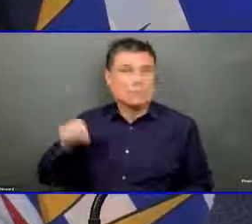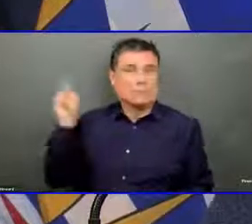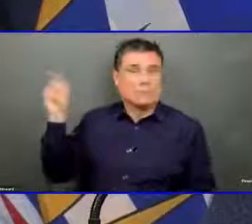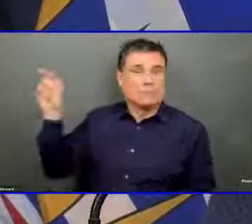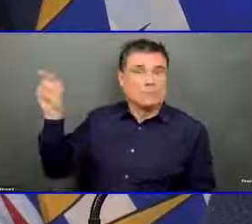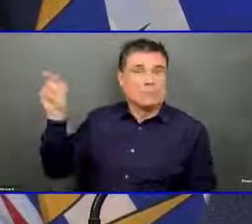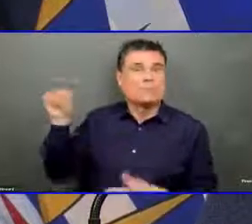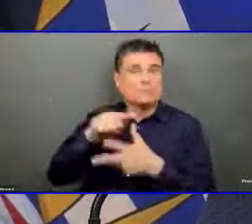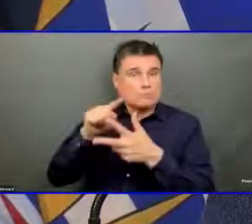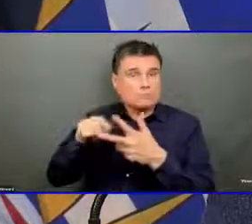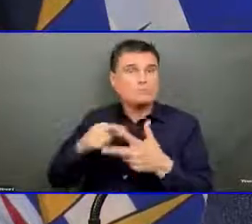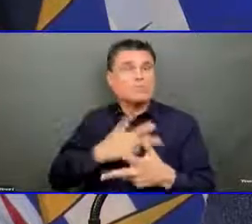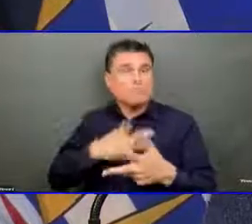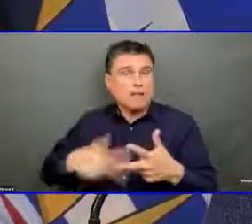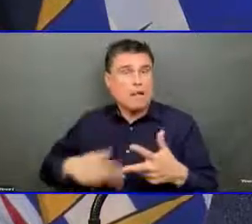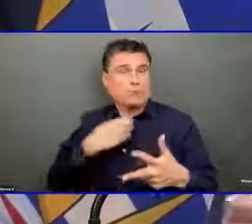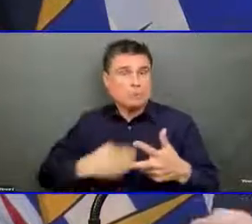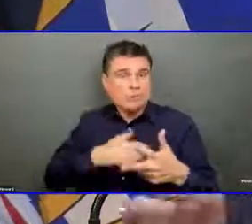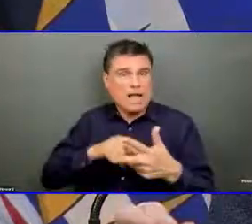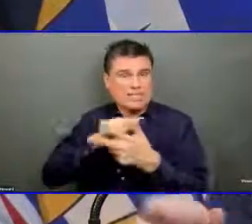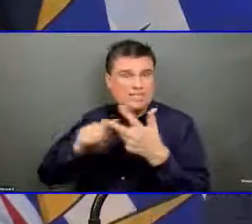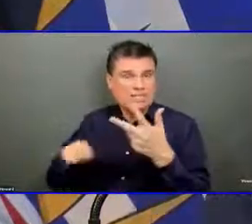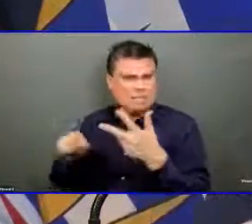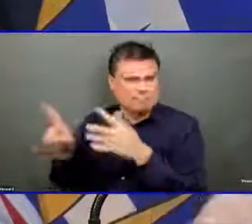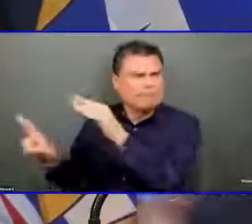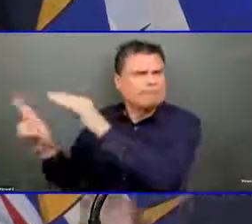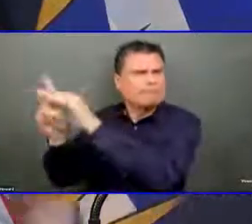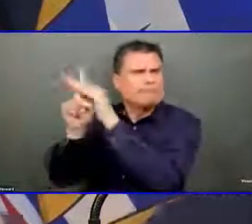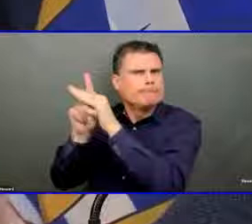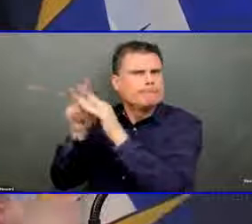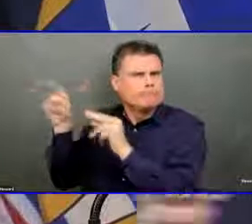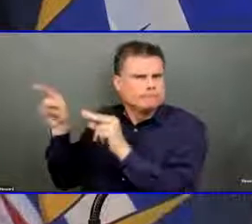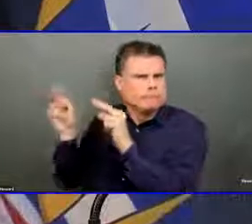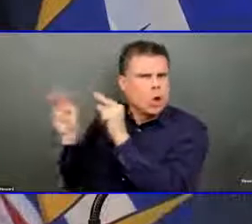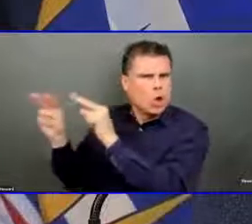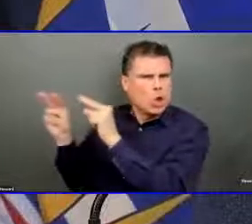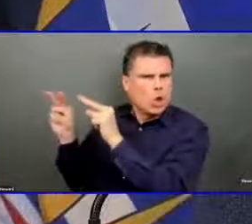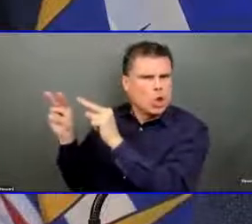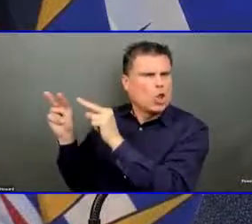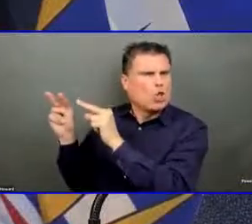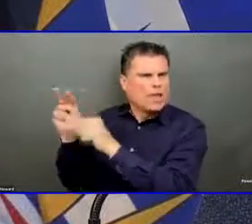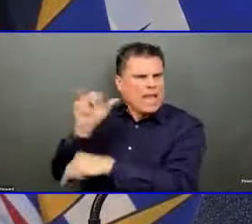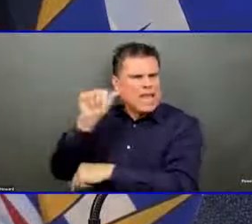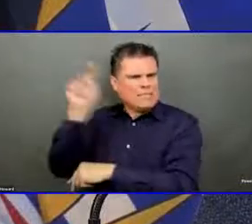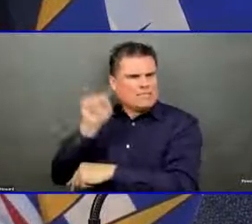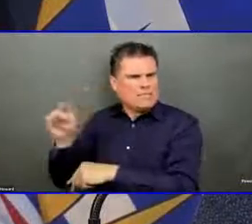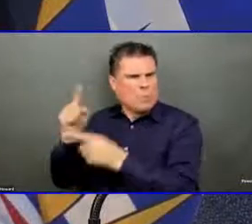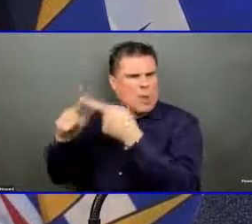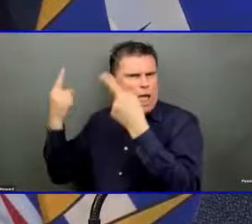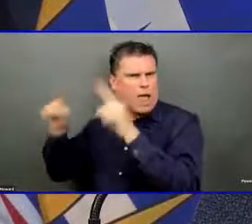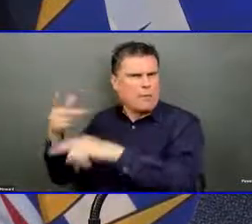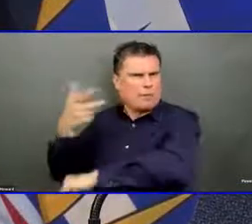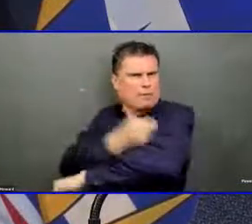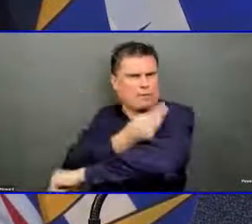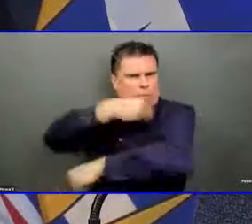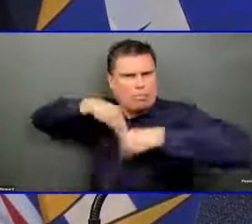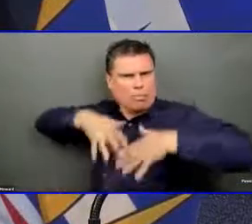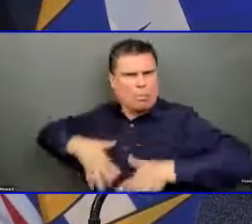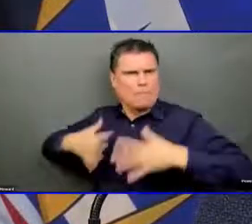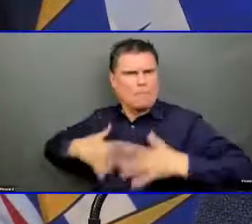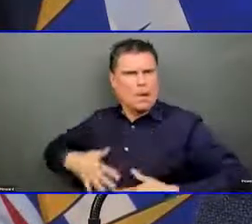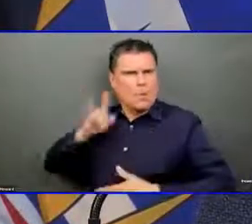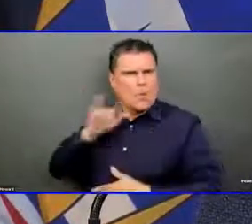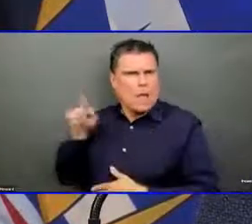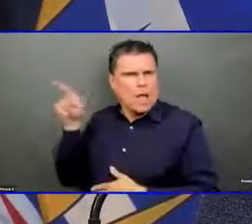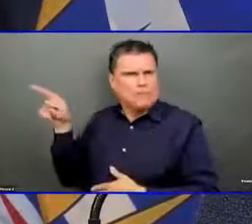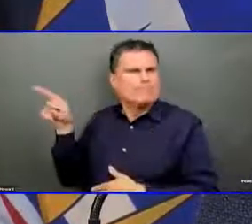It's understanding what happens in every single individual in the period of time after they receive their immunization. And